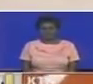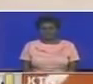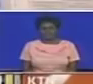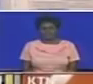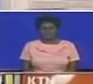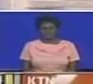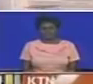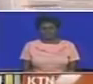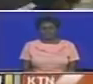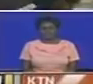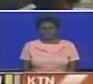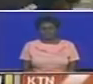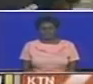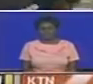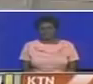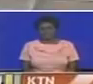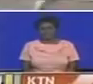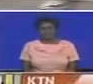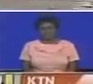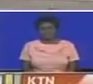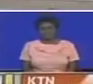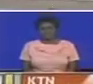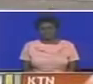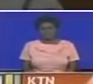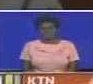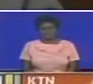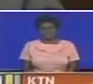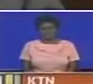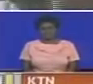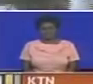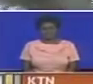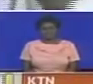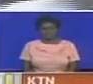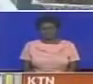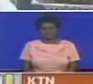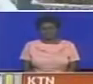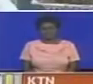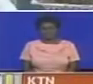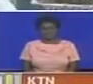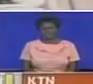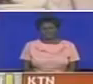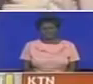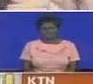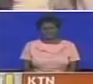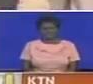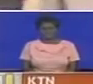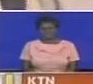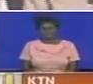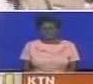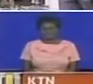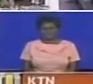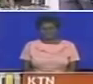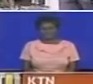Wilson Buru. Victor Ugali. Sharon Mumani. Nicholas Mudimba. Noah Utieno. Hussein Mohamed. Philip Keitan Patrick